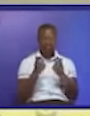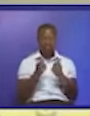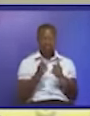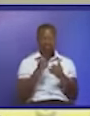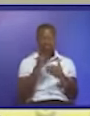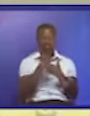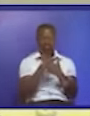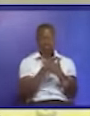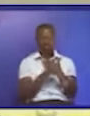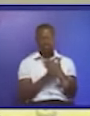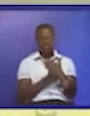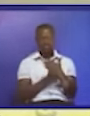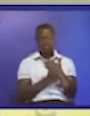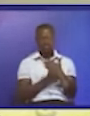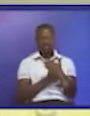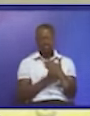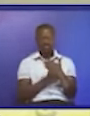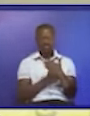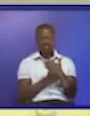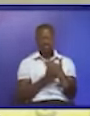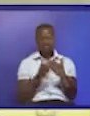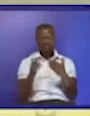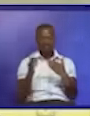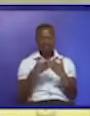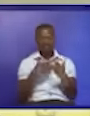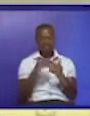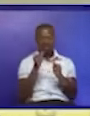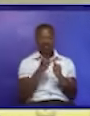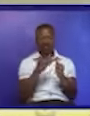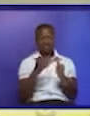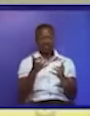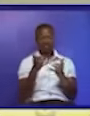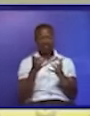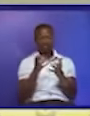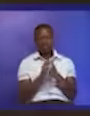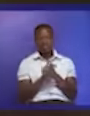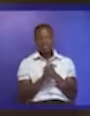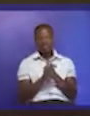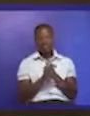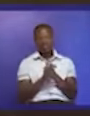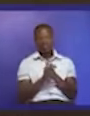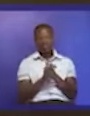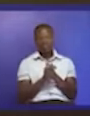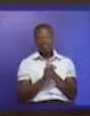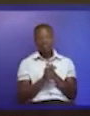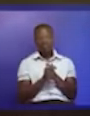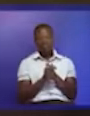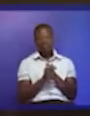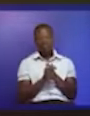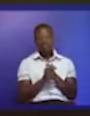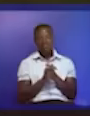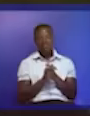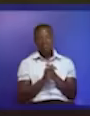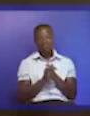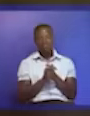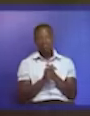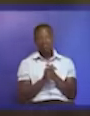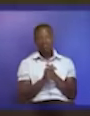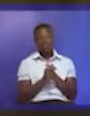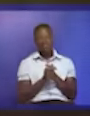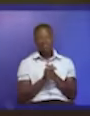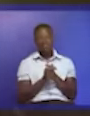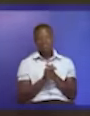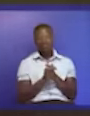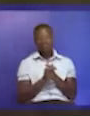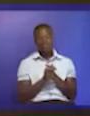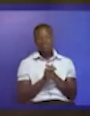of everything you are trusting God for. Will that be fine, sir? So, please hear me. Listen